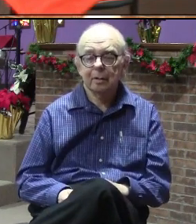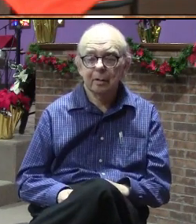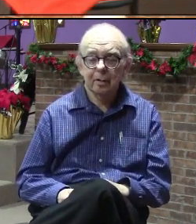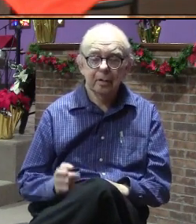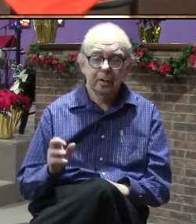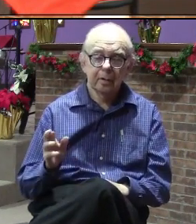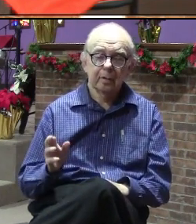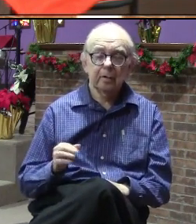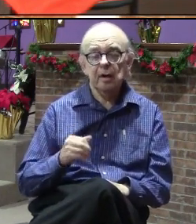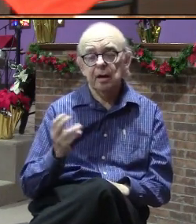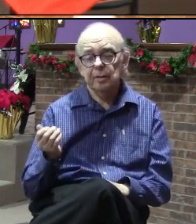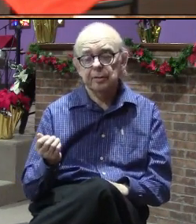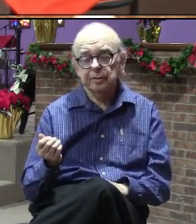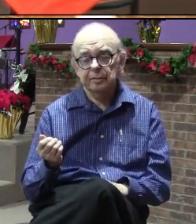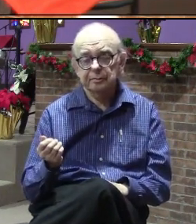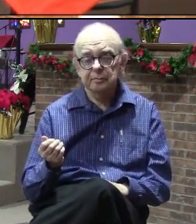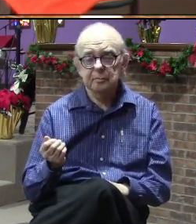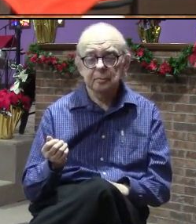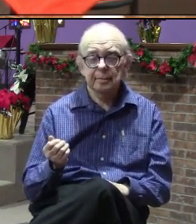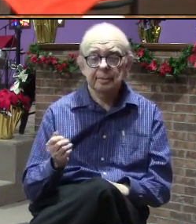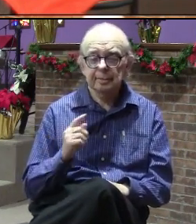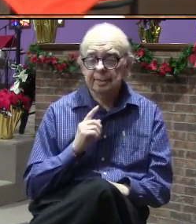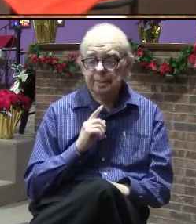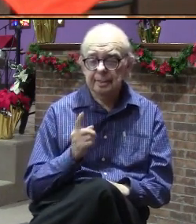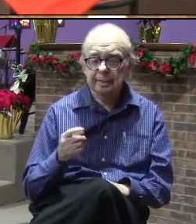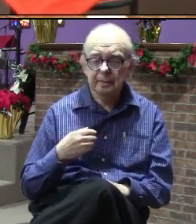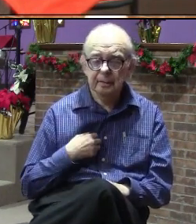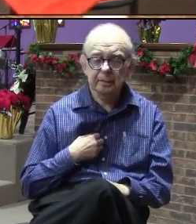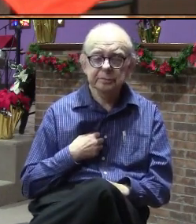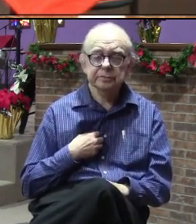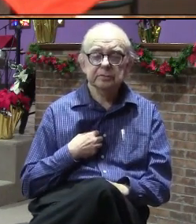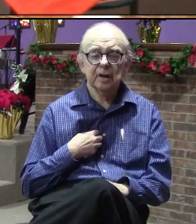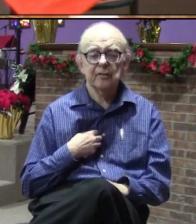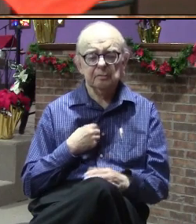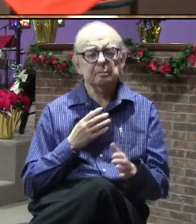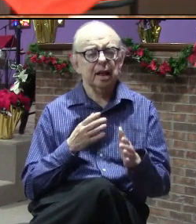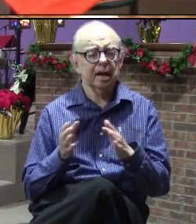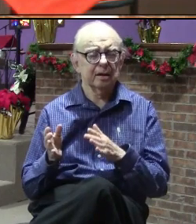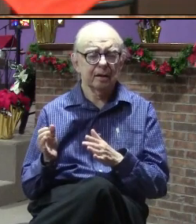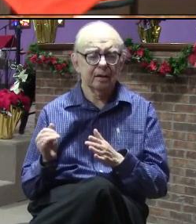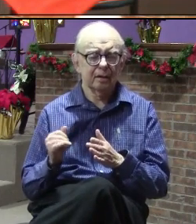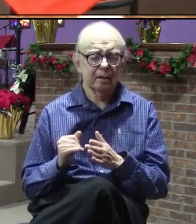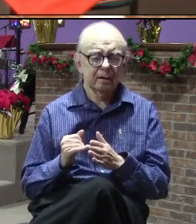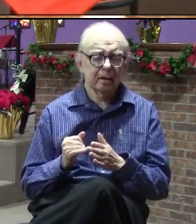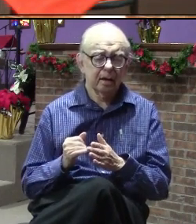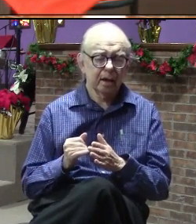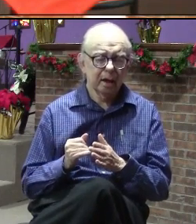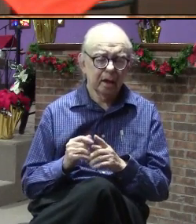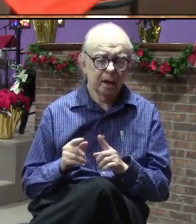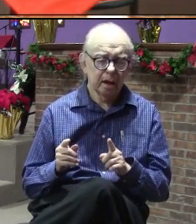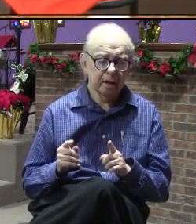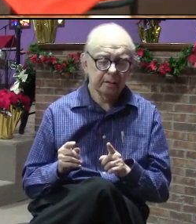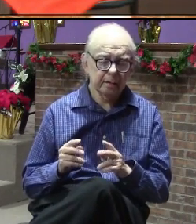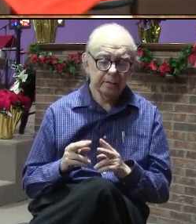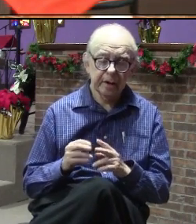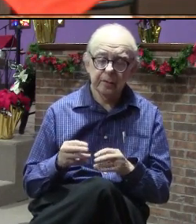Or others, you actually had it kind of mapped out and prepared. But either